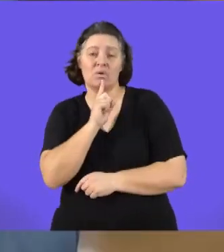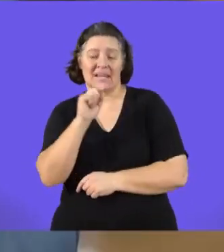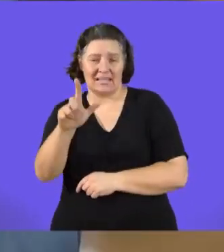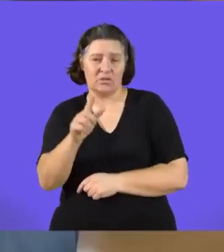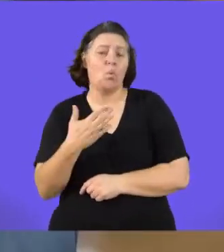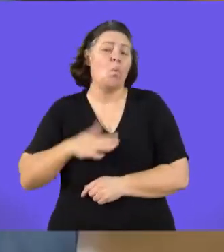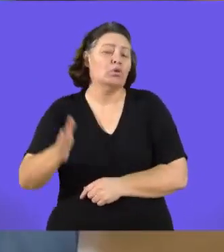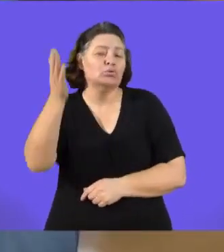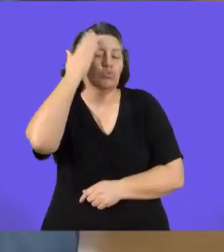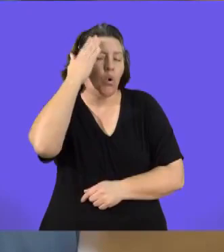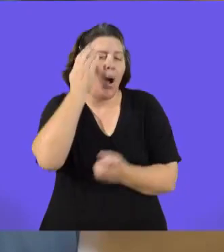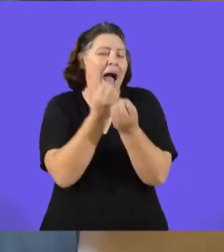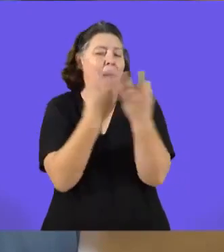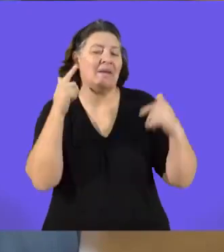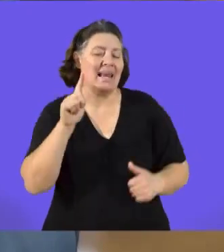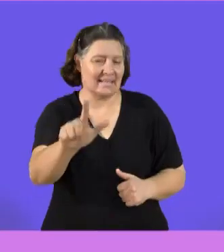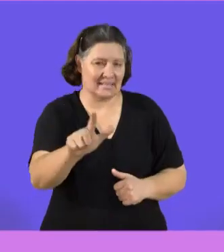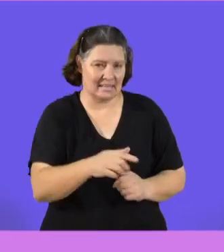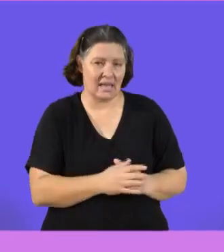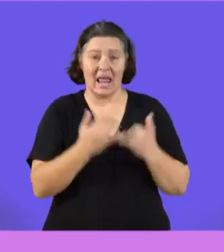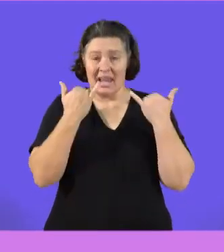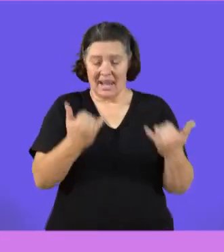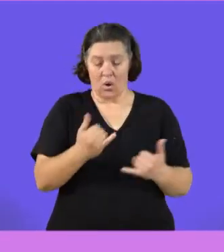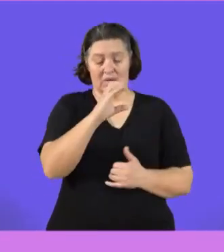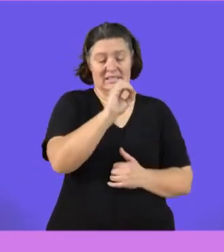many liters. So therefore, I take my